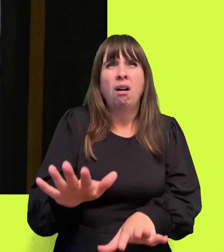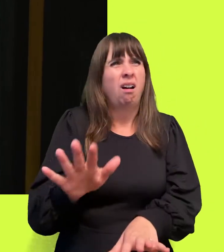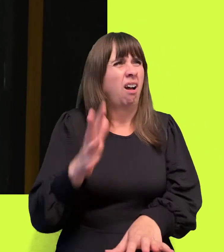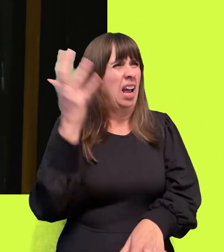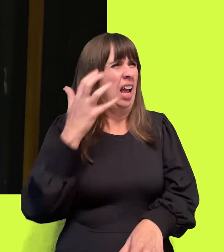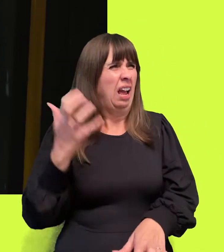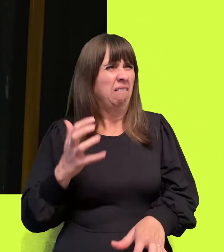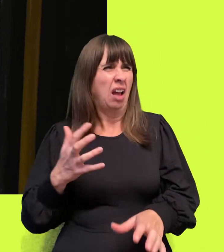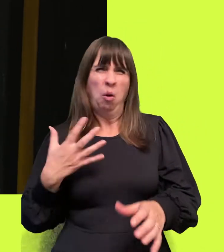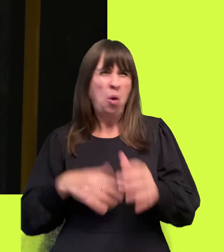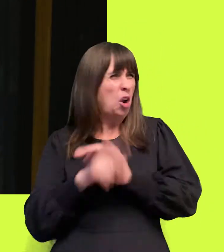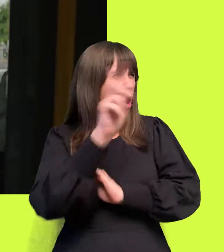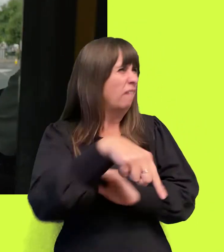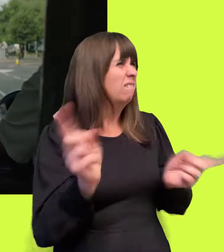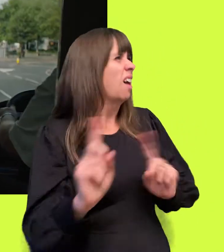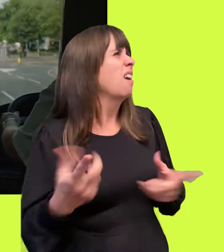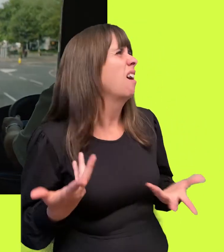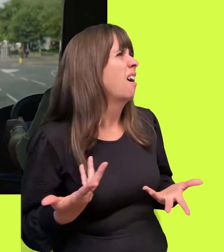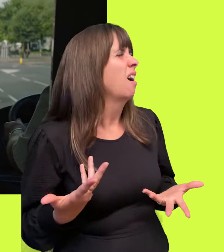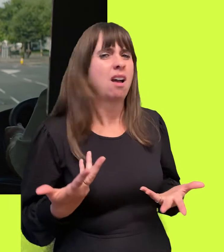Come on, halfway